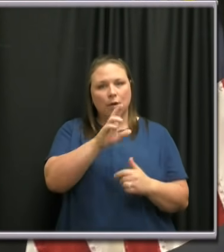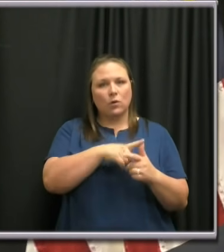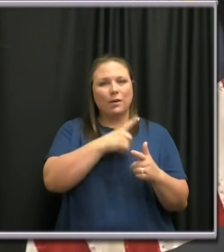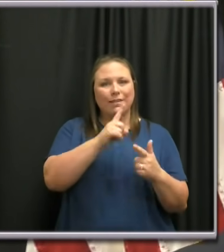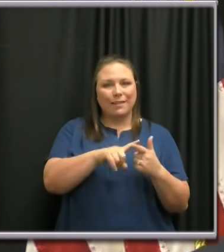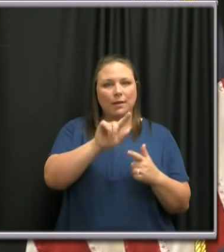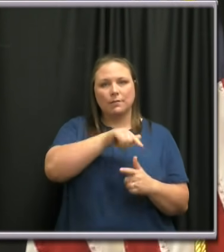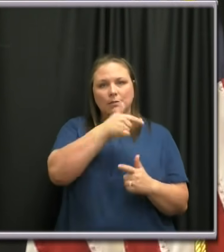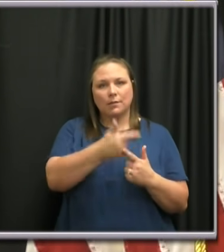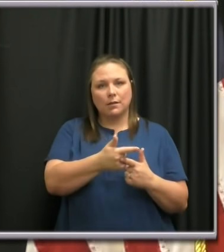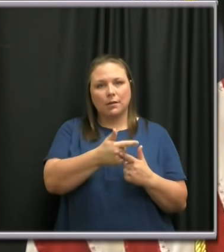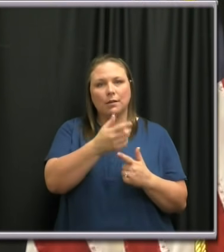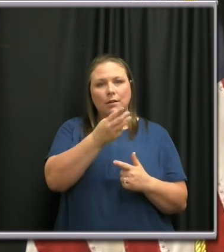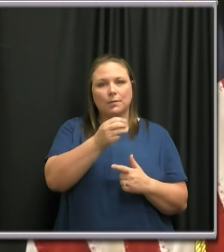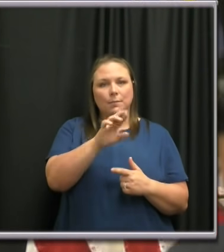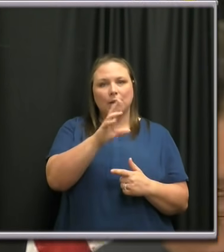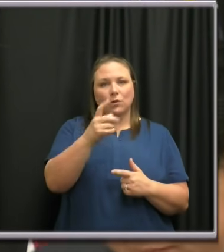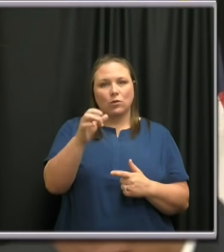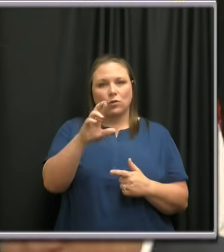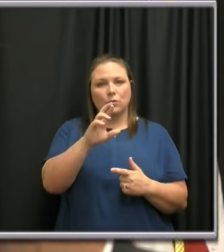Cooper. Dr. Jahangir.